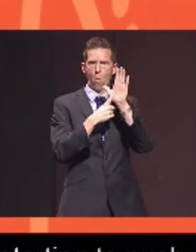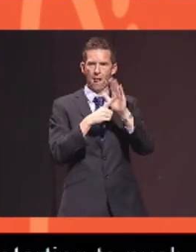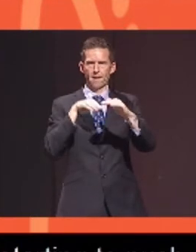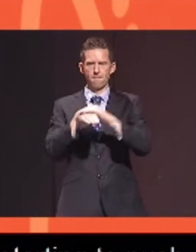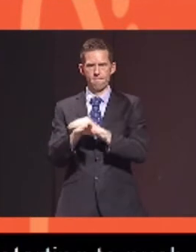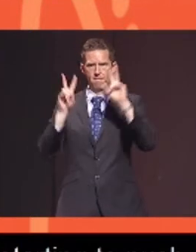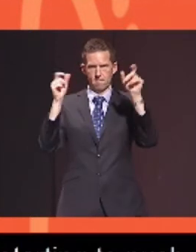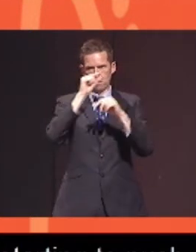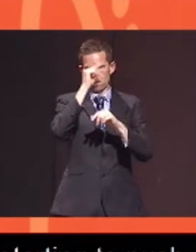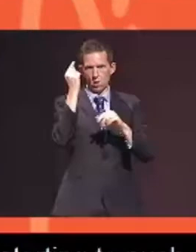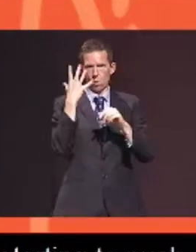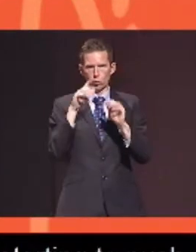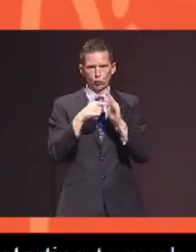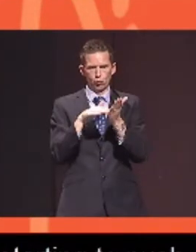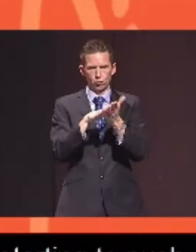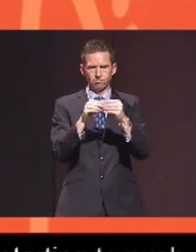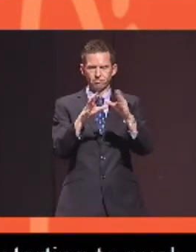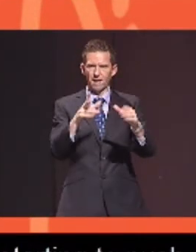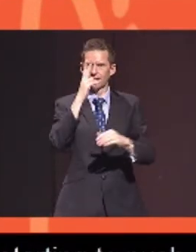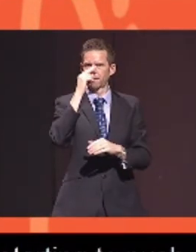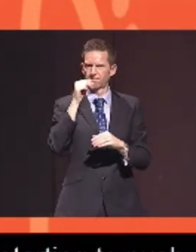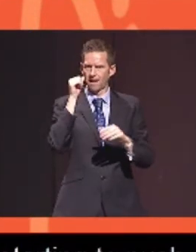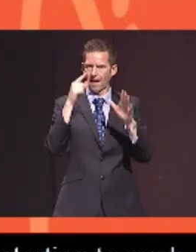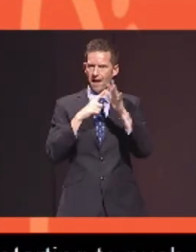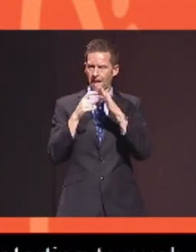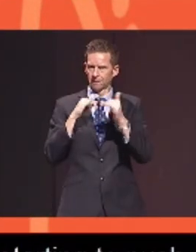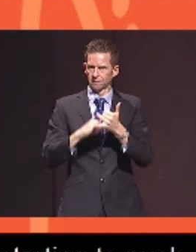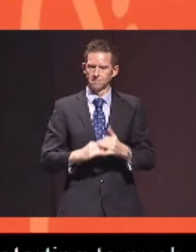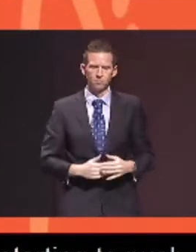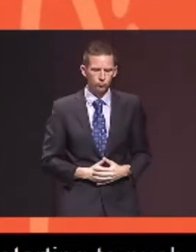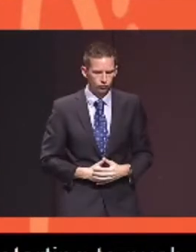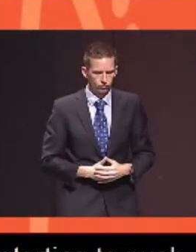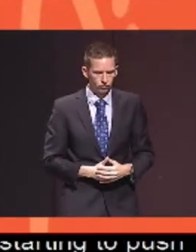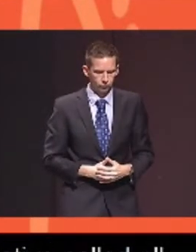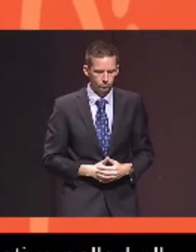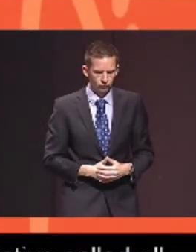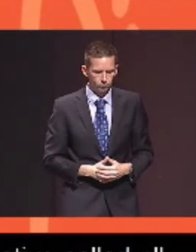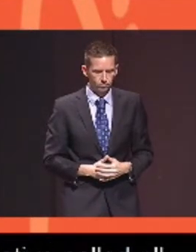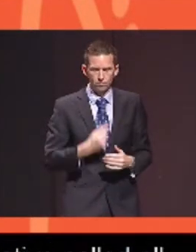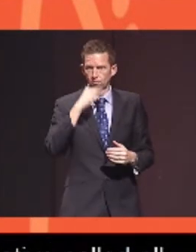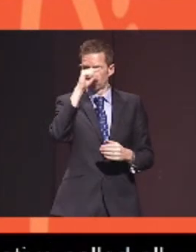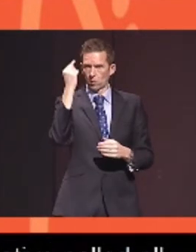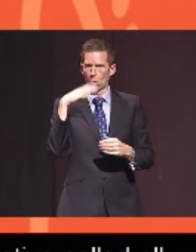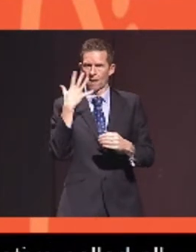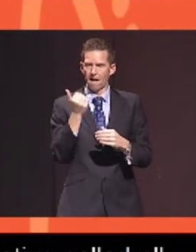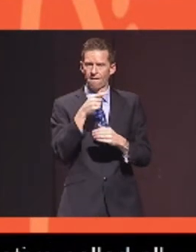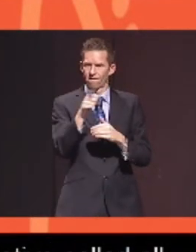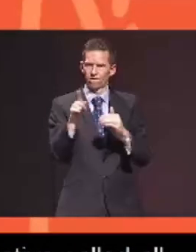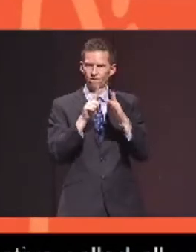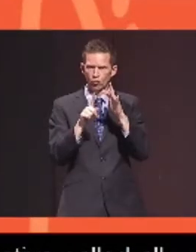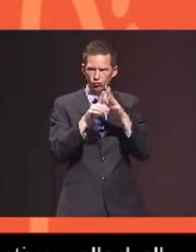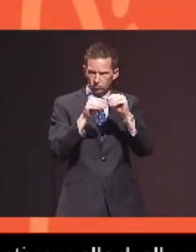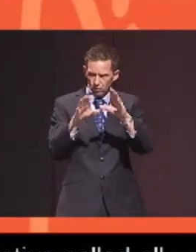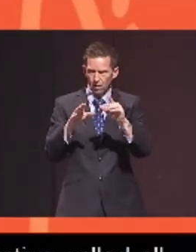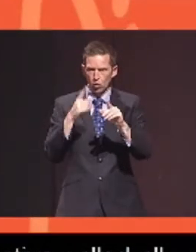global initiative to end adolescent AIDS. The goal is to halve new infections and close the